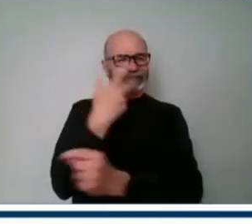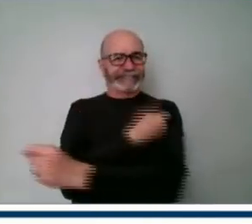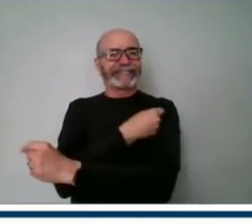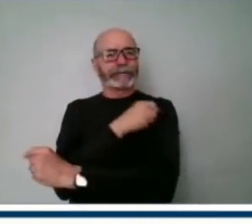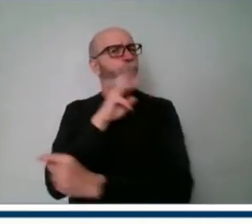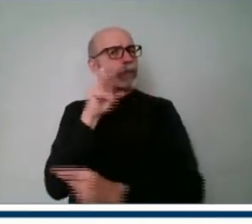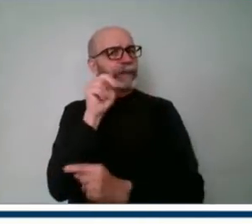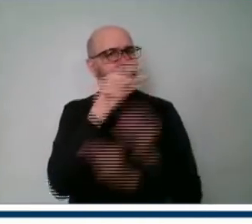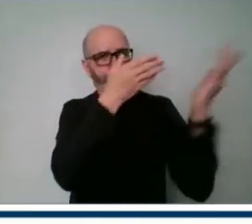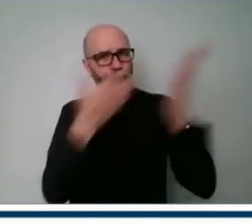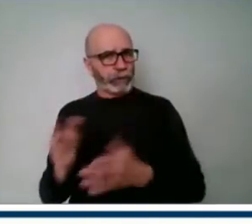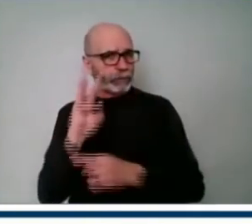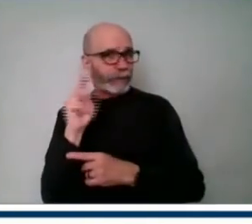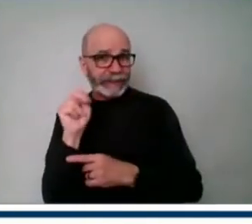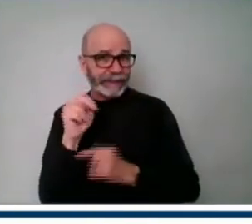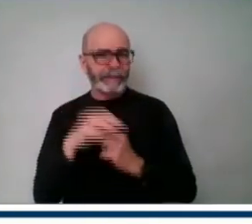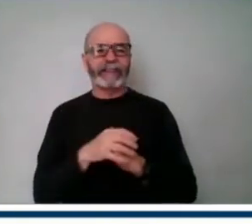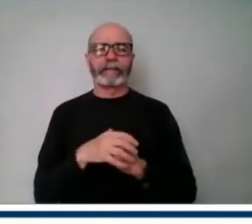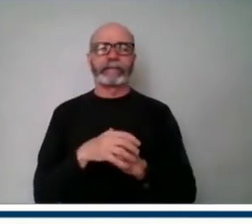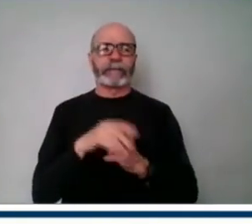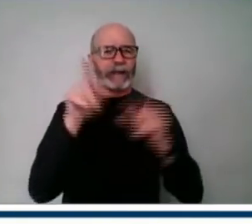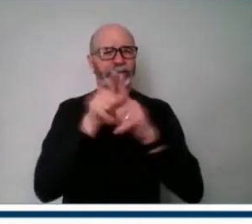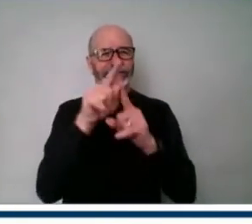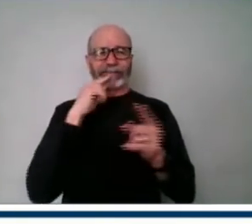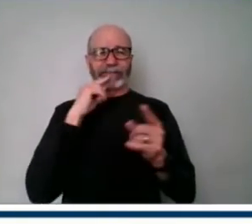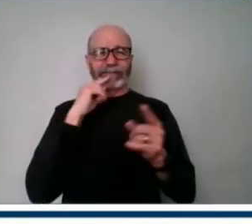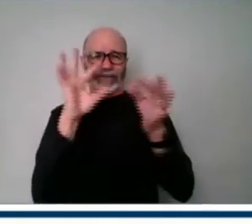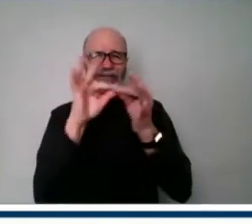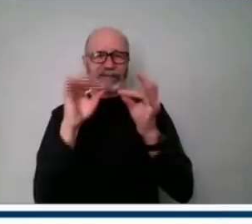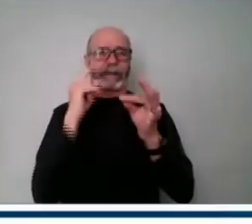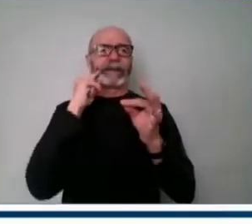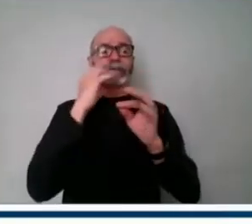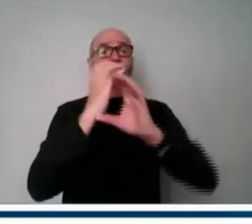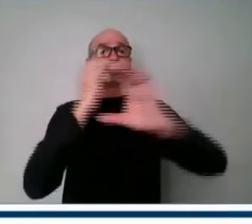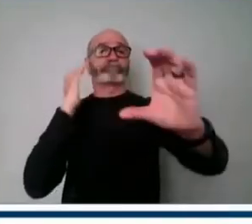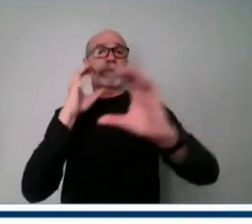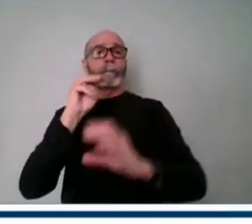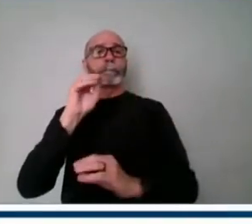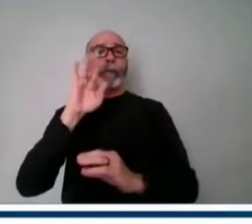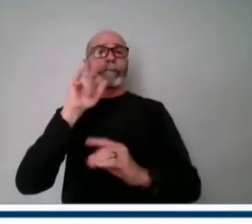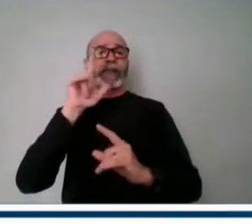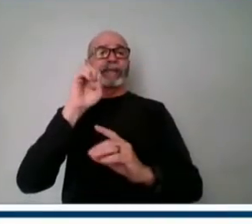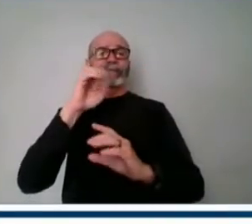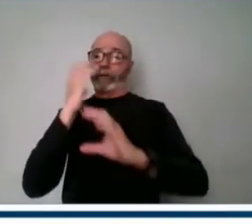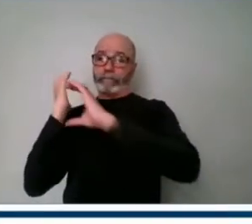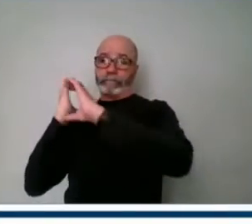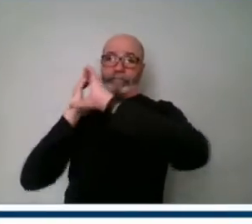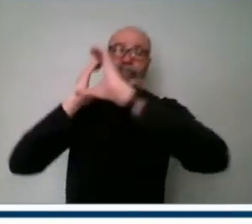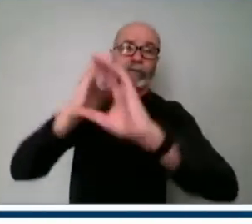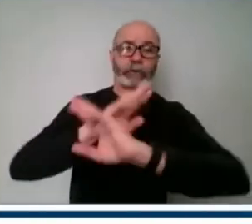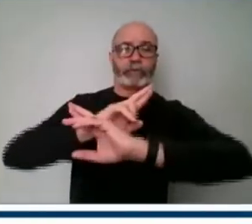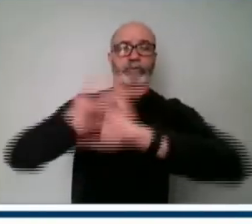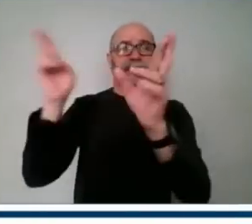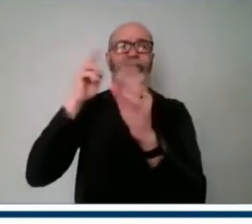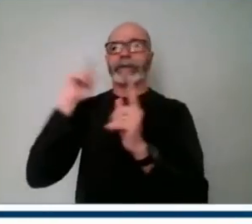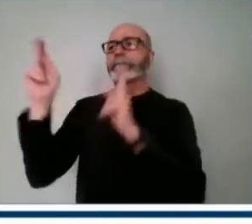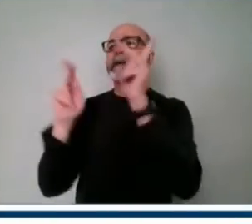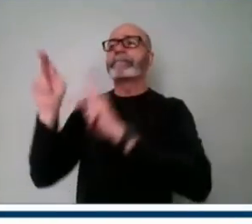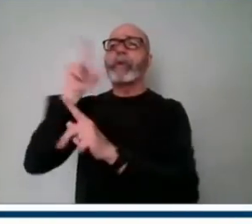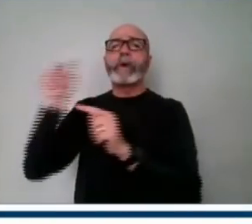the mobile clinics. Will we get the Johnson & Johnson vaccine in time to maybe give them to that population, considering it's only